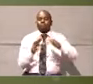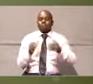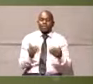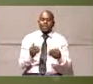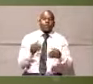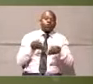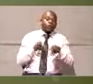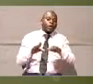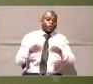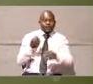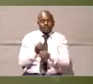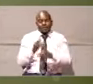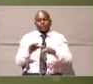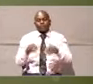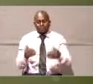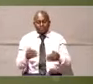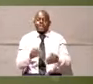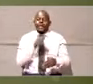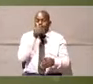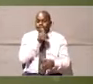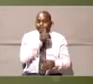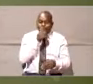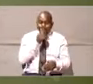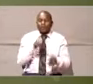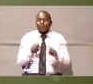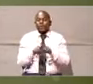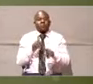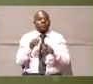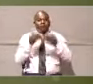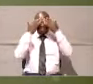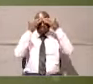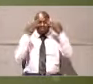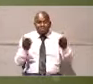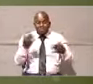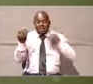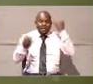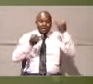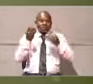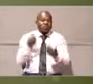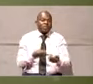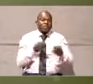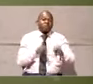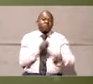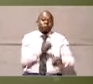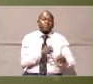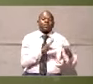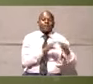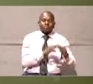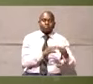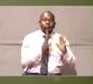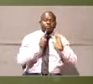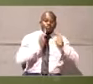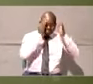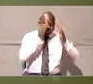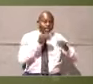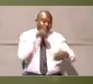are done, it is in secrecy. And most people have no idea of what takes place, inside